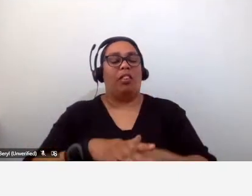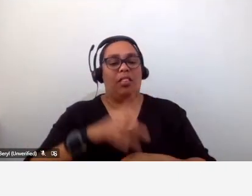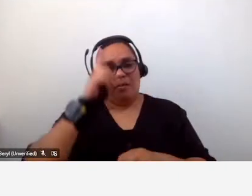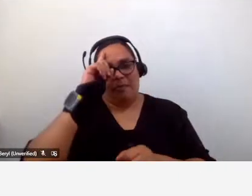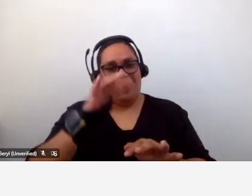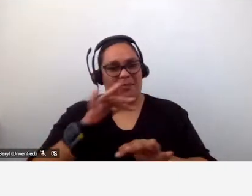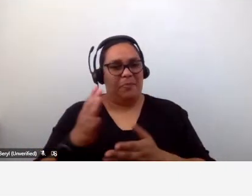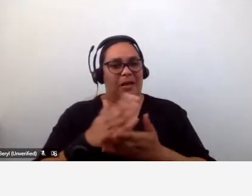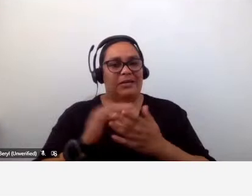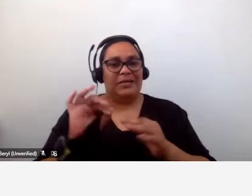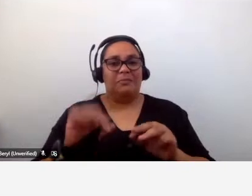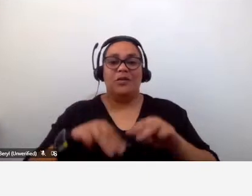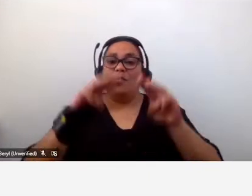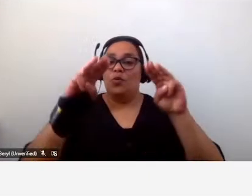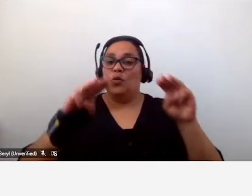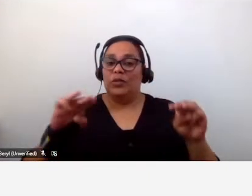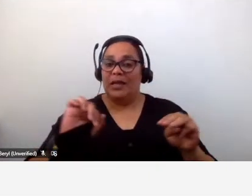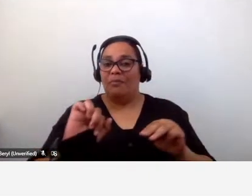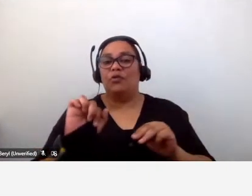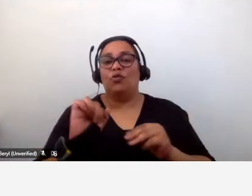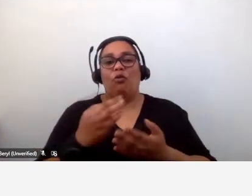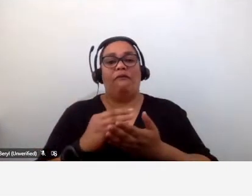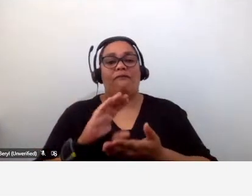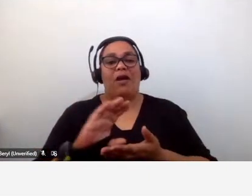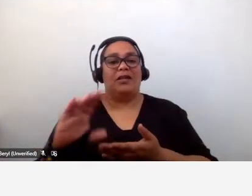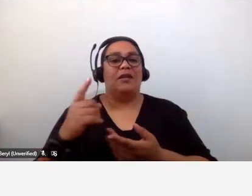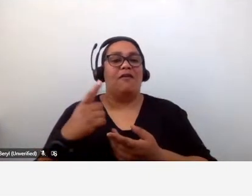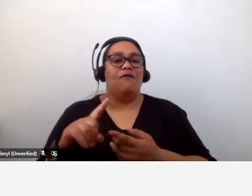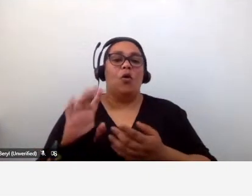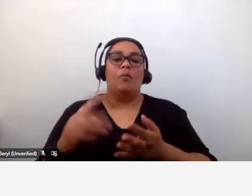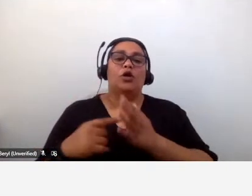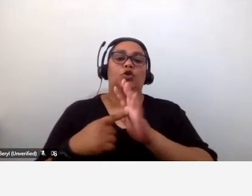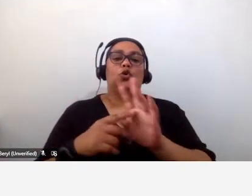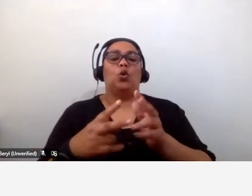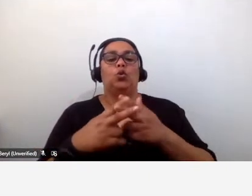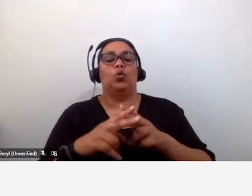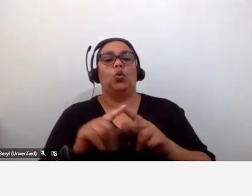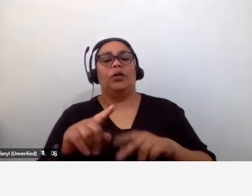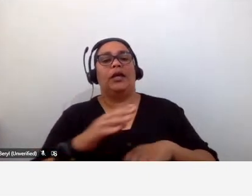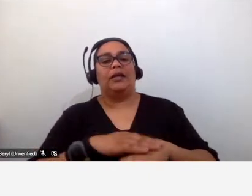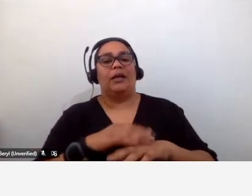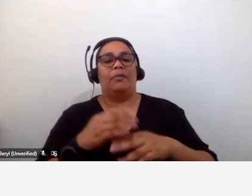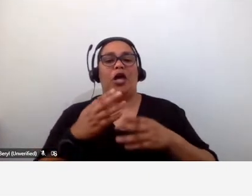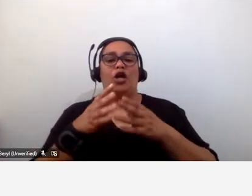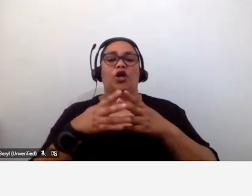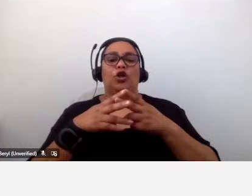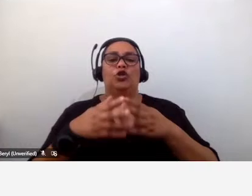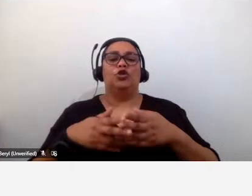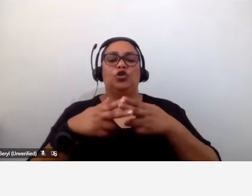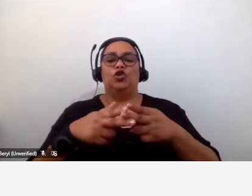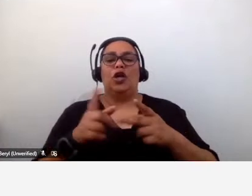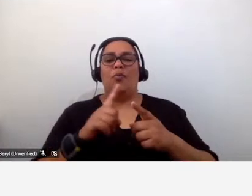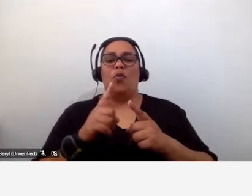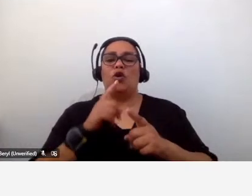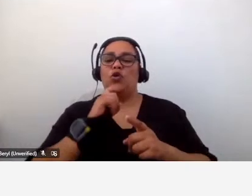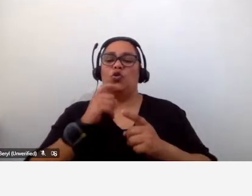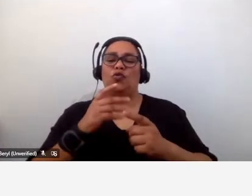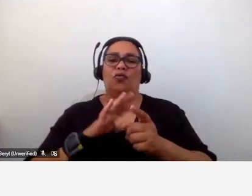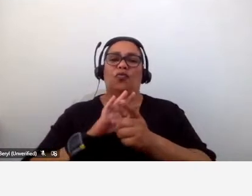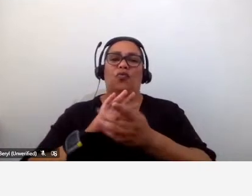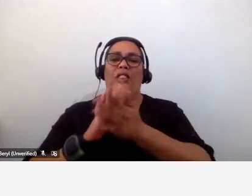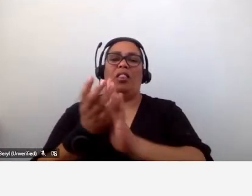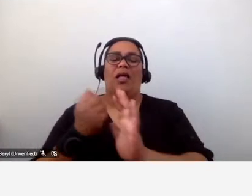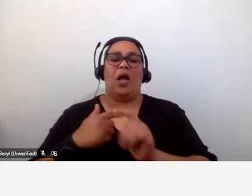with some of these museums being funded for even showing the tools of apartheid, like ships that were used to invade our land. And then